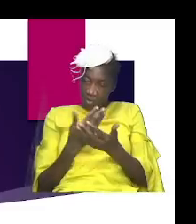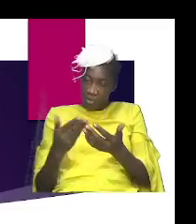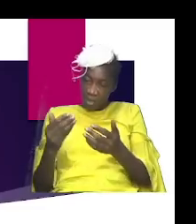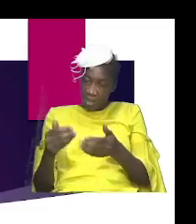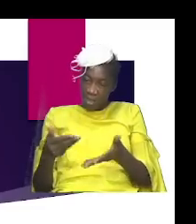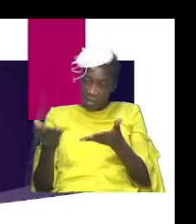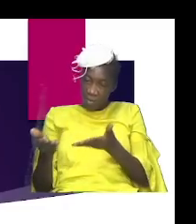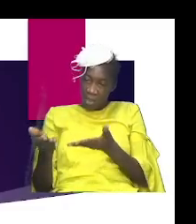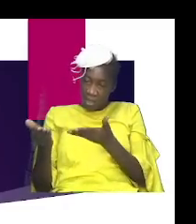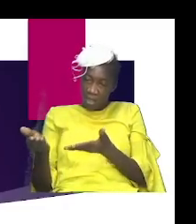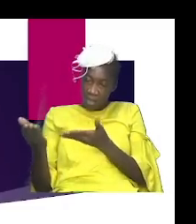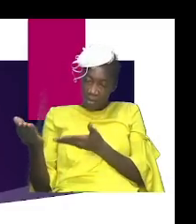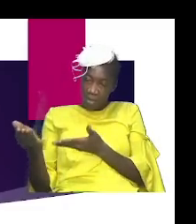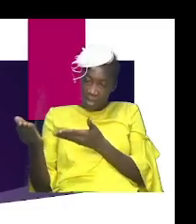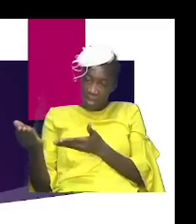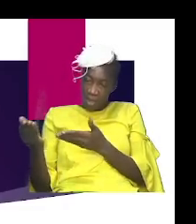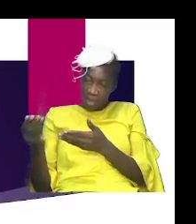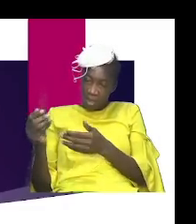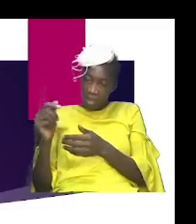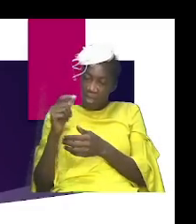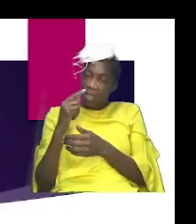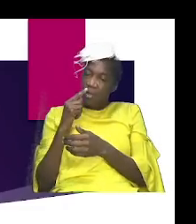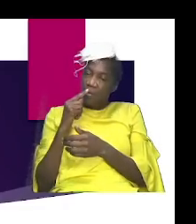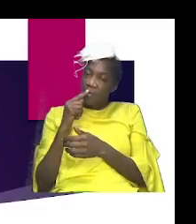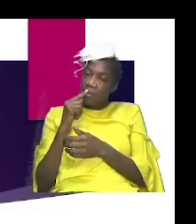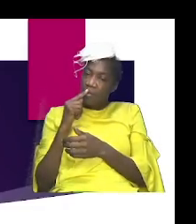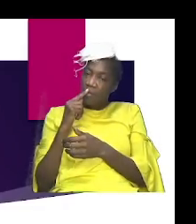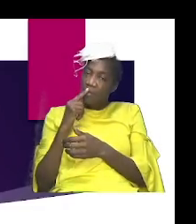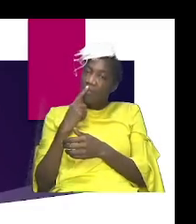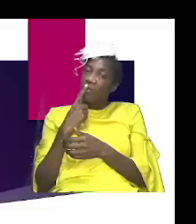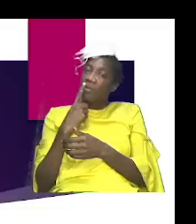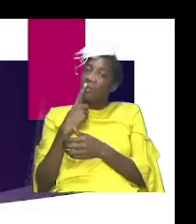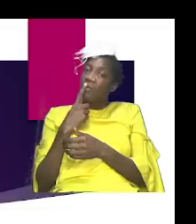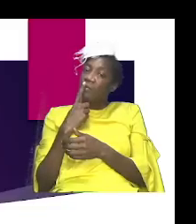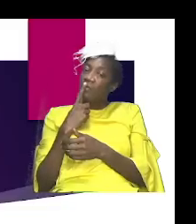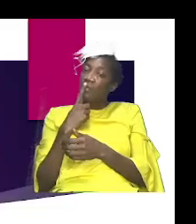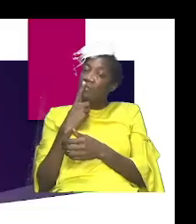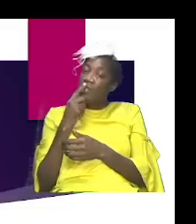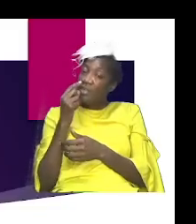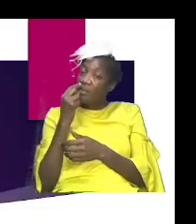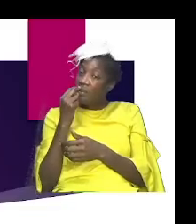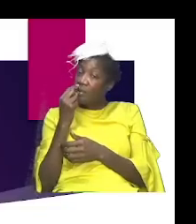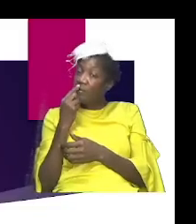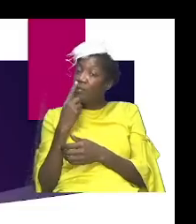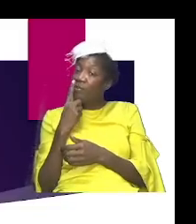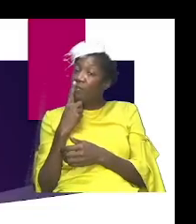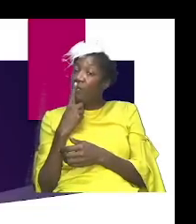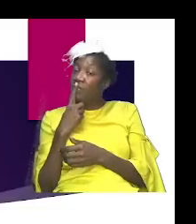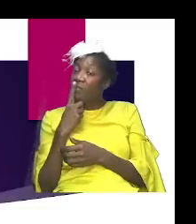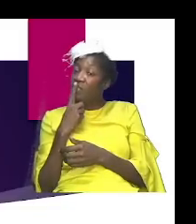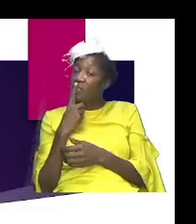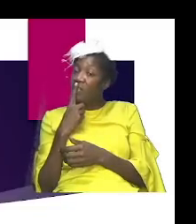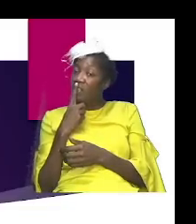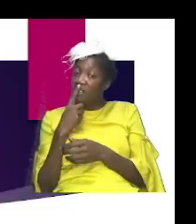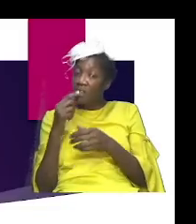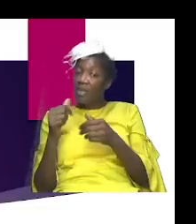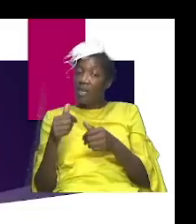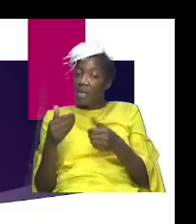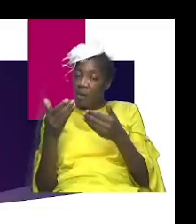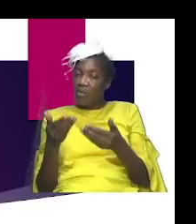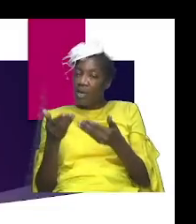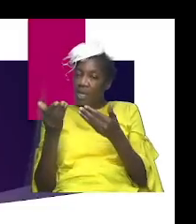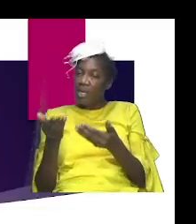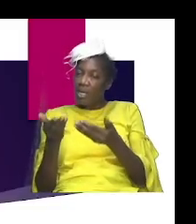carrying, and we have a secret grudge, and we have something against this person, and we're carrying it and we're carrying it. And why